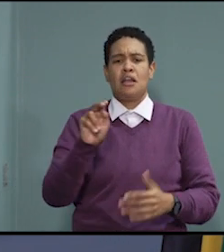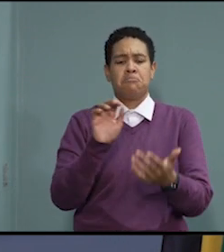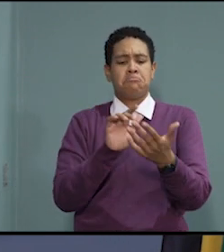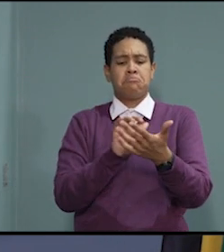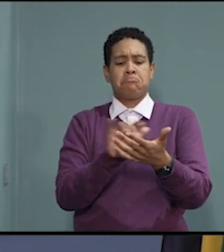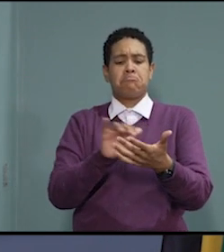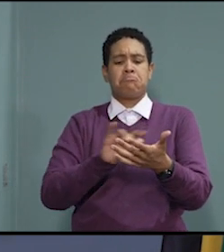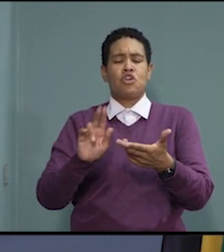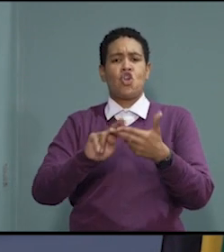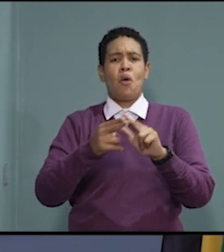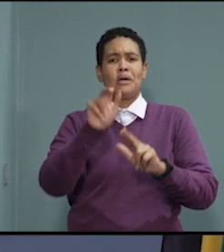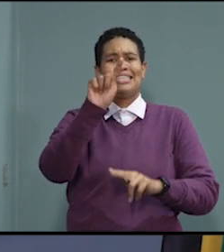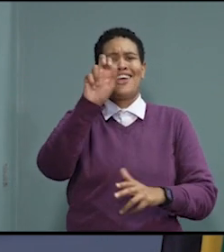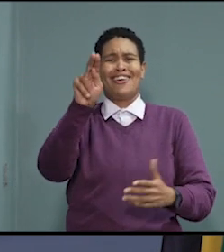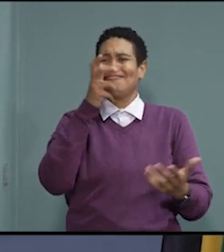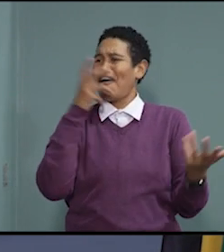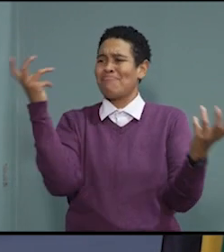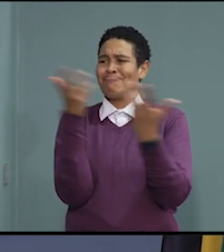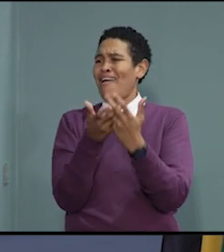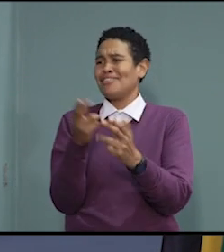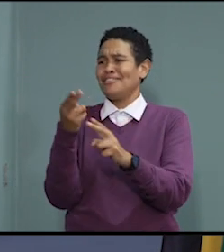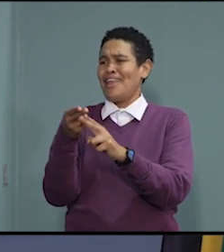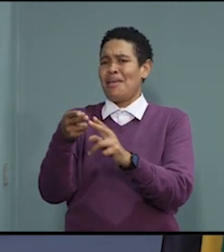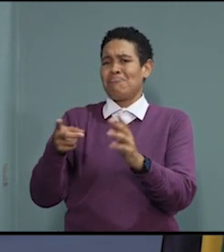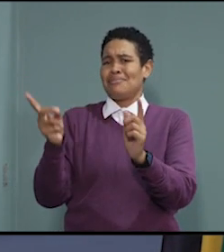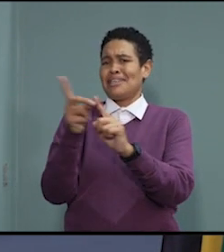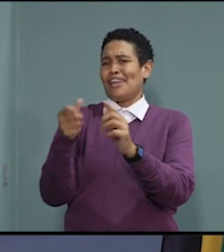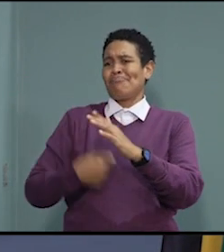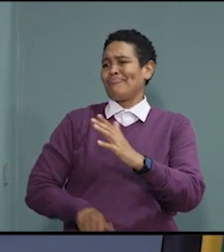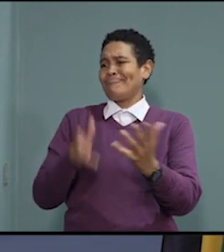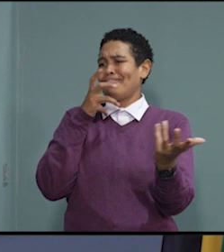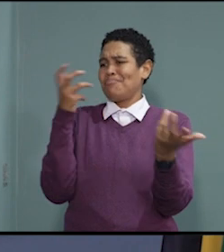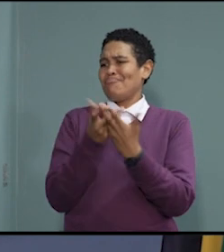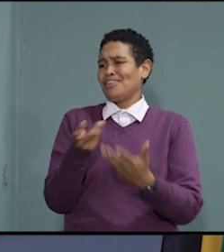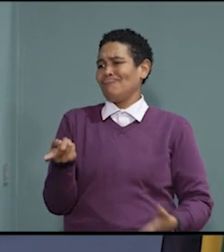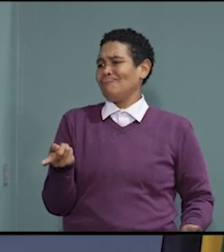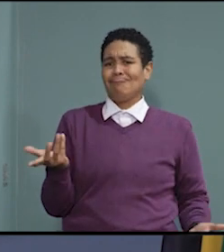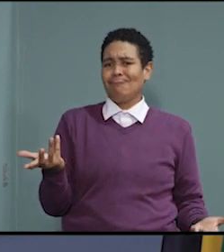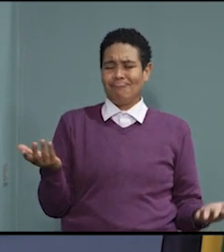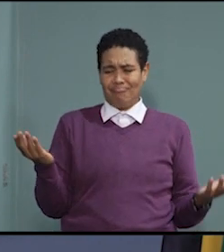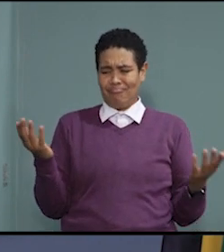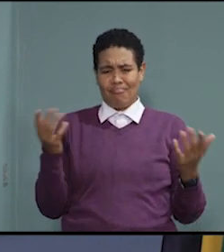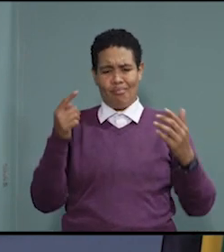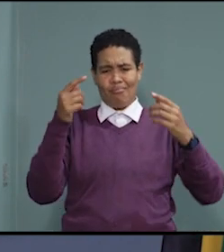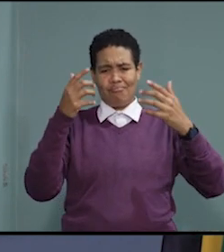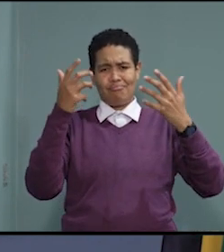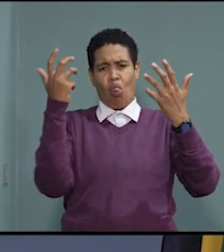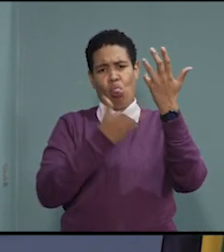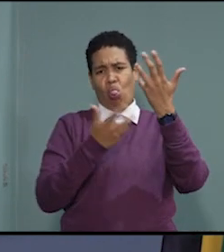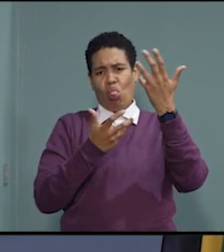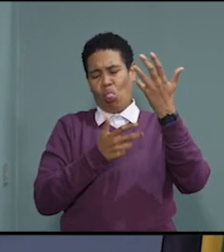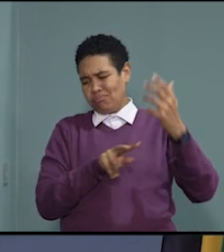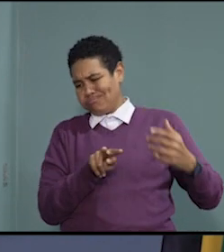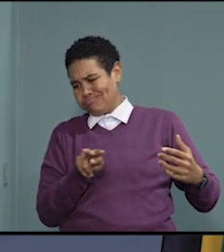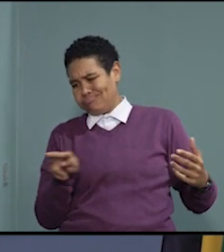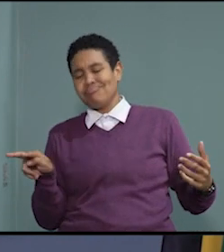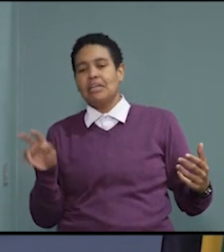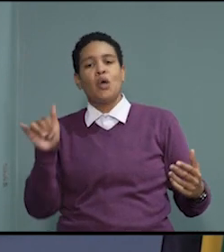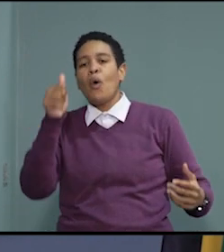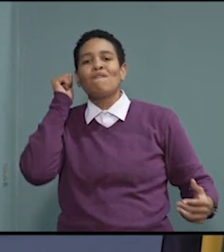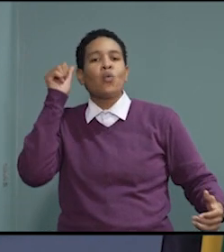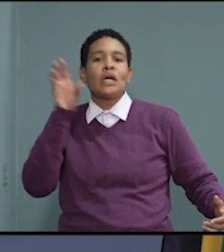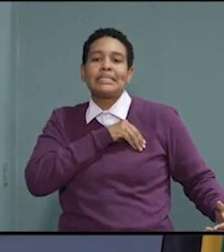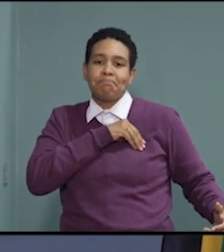entered does not match the name and the date of birth that Tax Administration Jamaica has in their